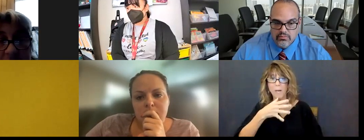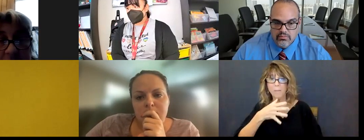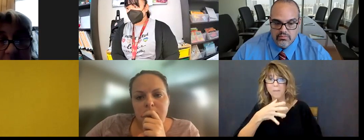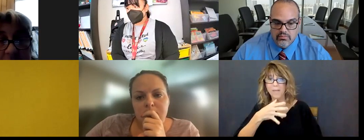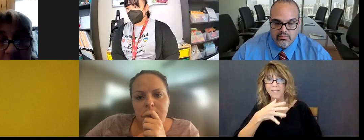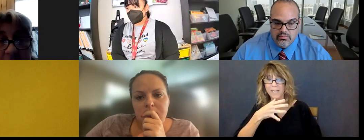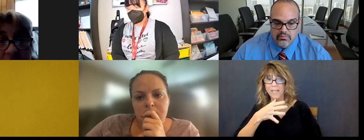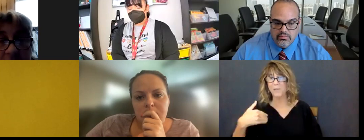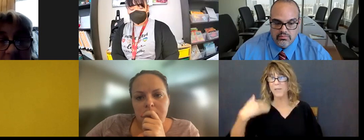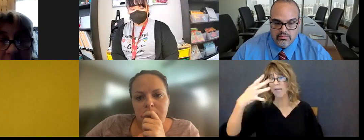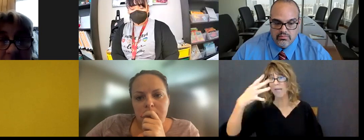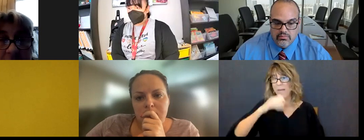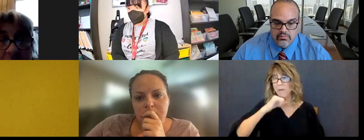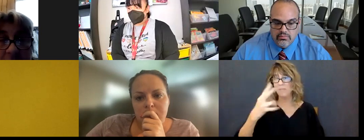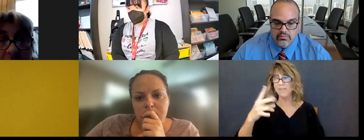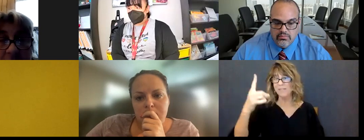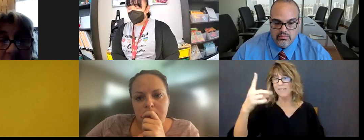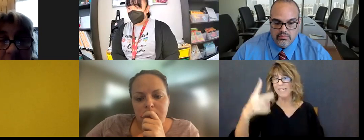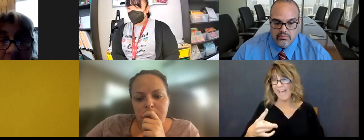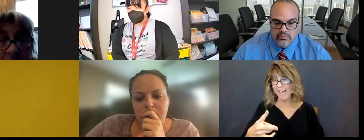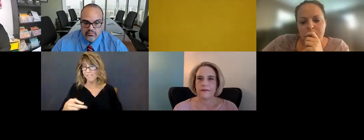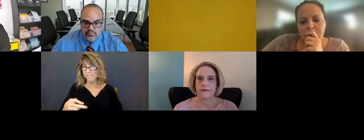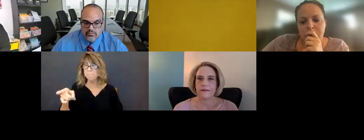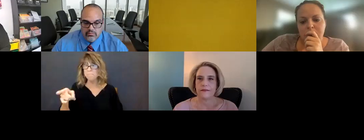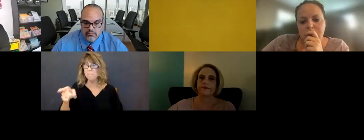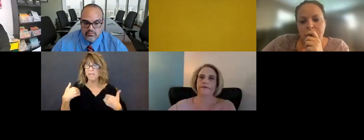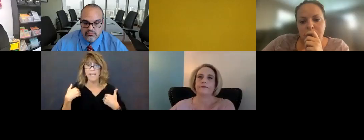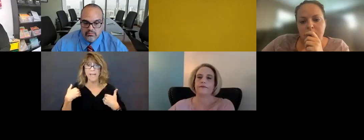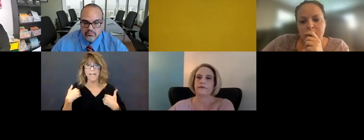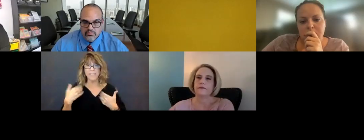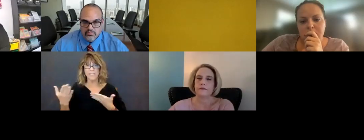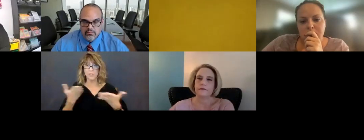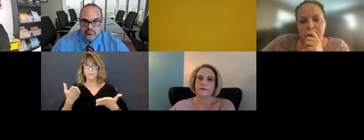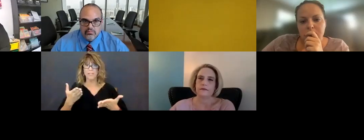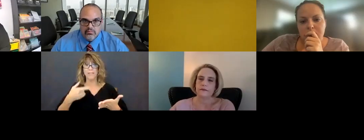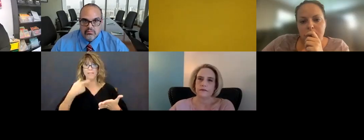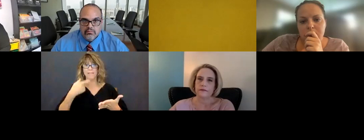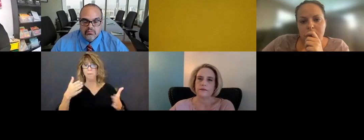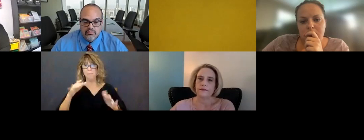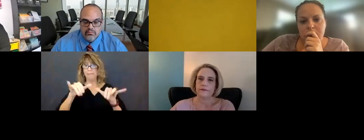old young man who's been receiving services in the public system since,